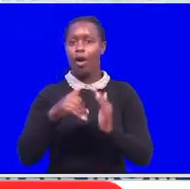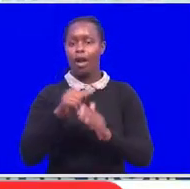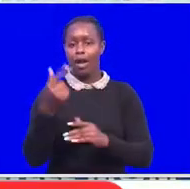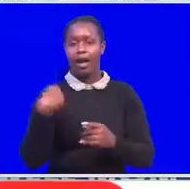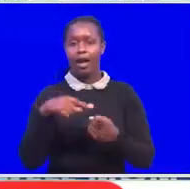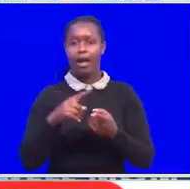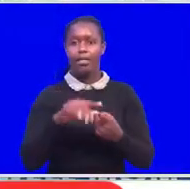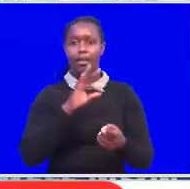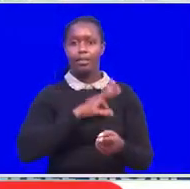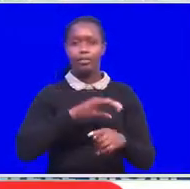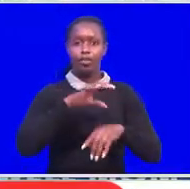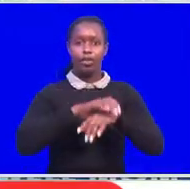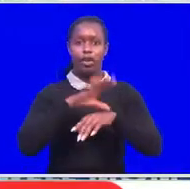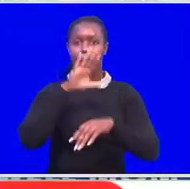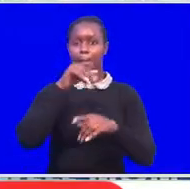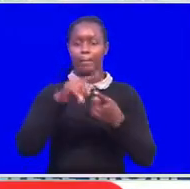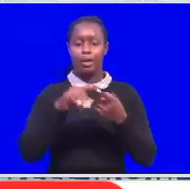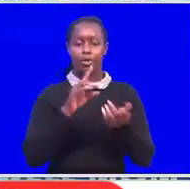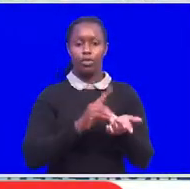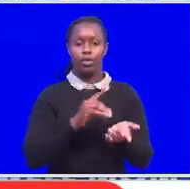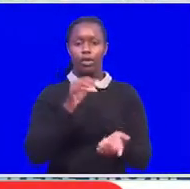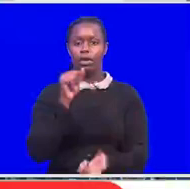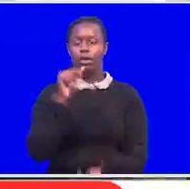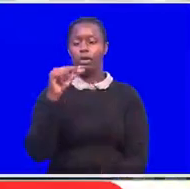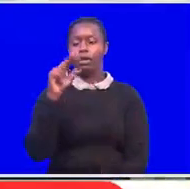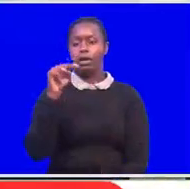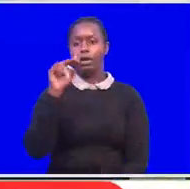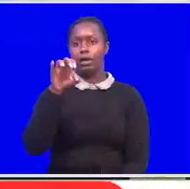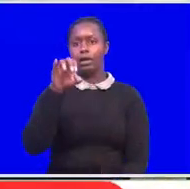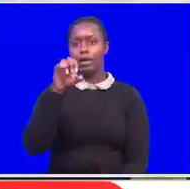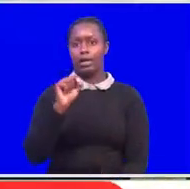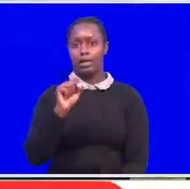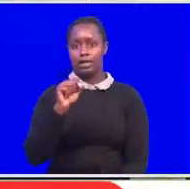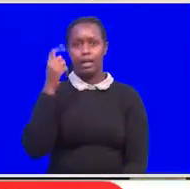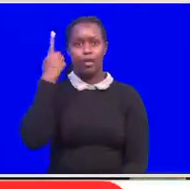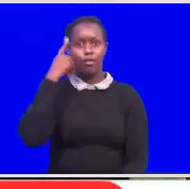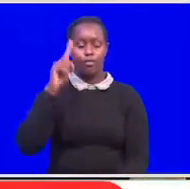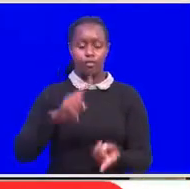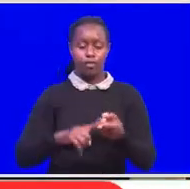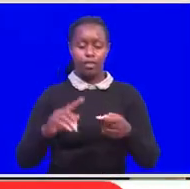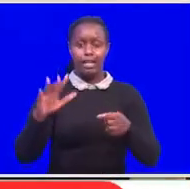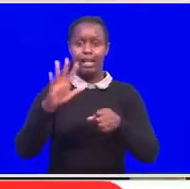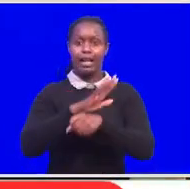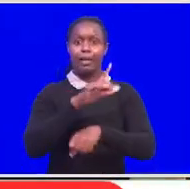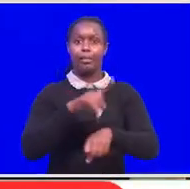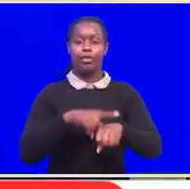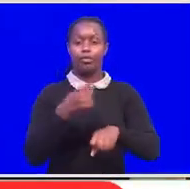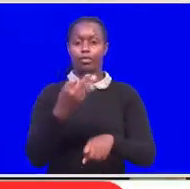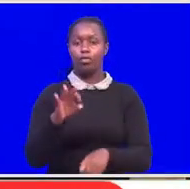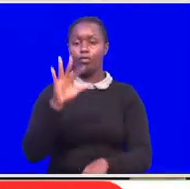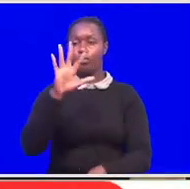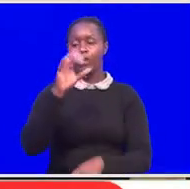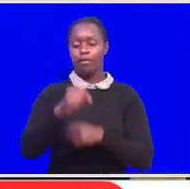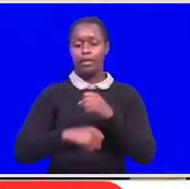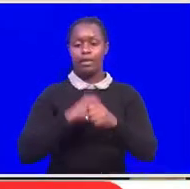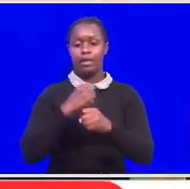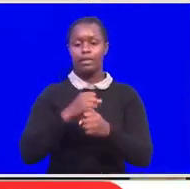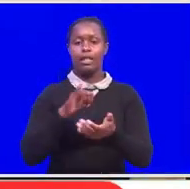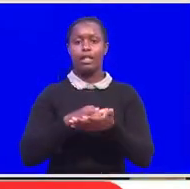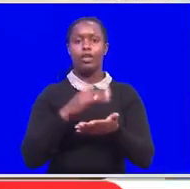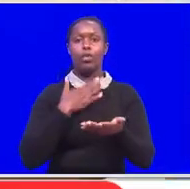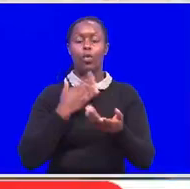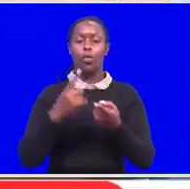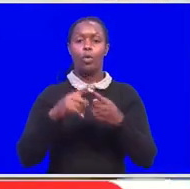by Dr. Agnes Gatama from the Kirinyaga County Assembly for the entire period of 5 years that she worked in the Kirinyaga